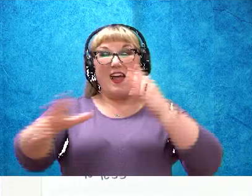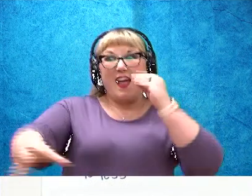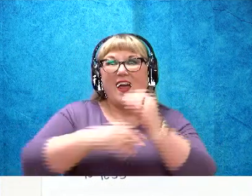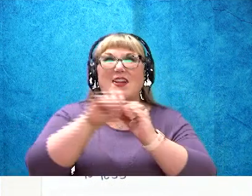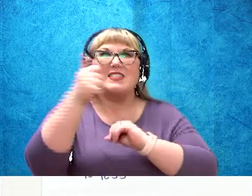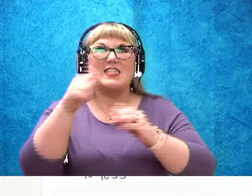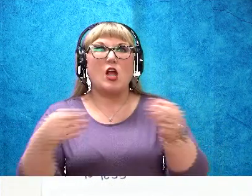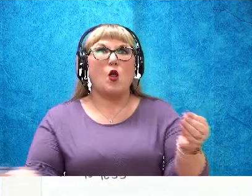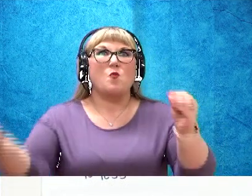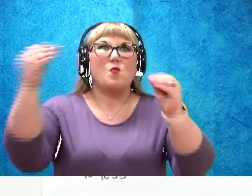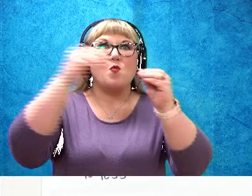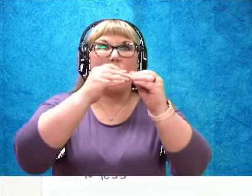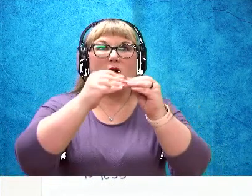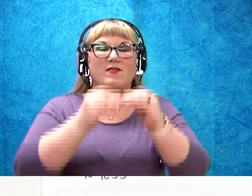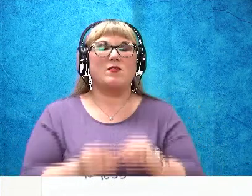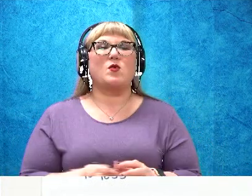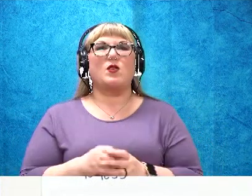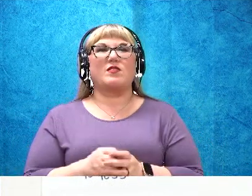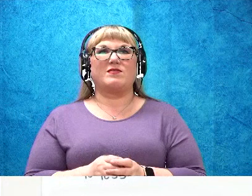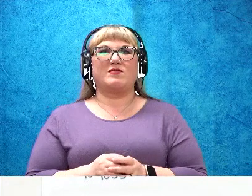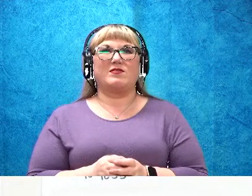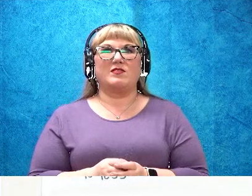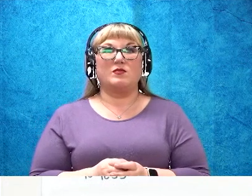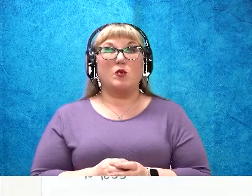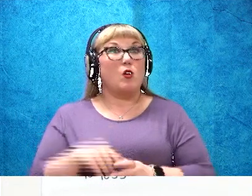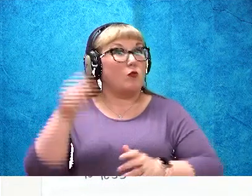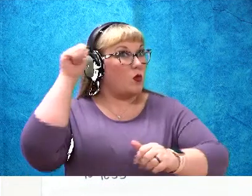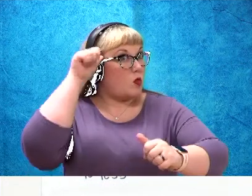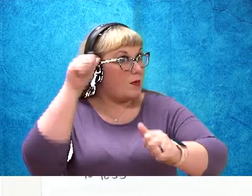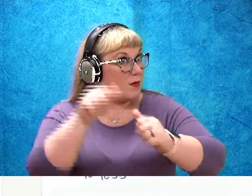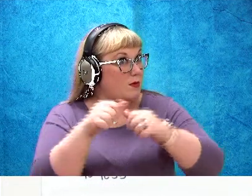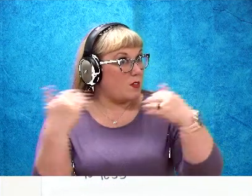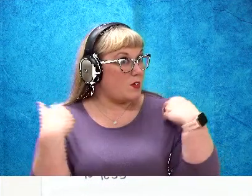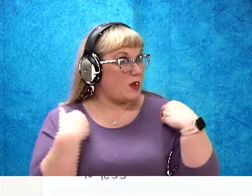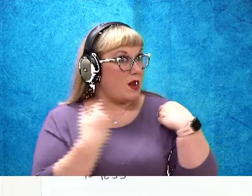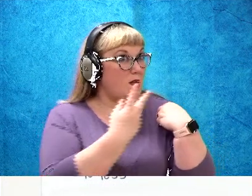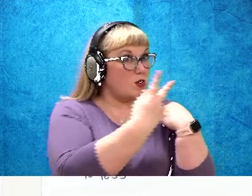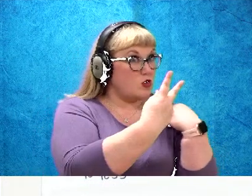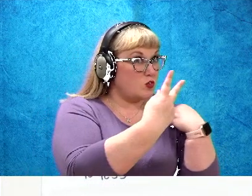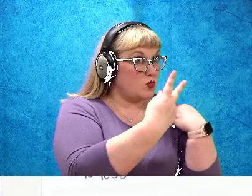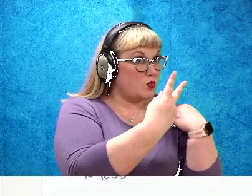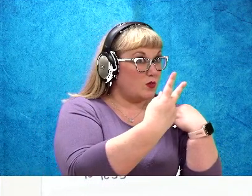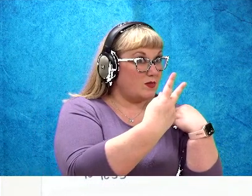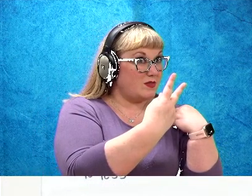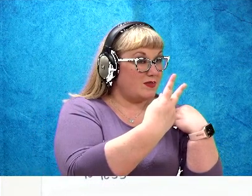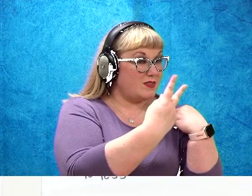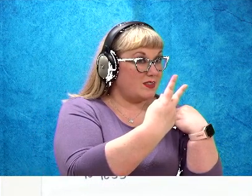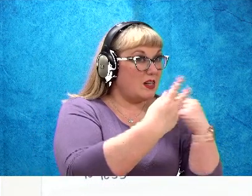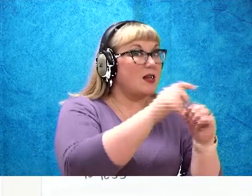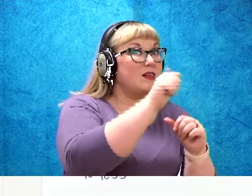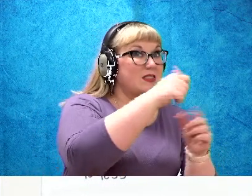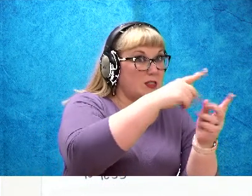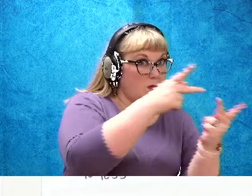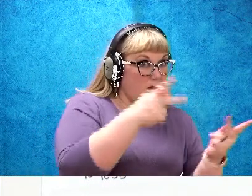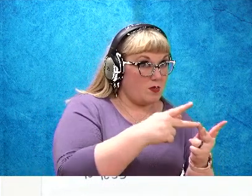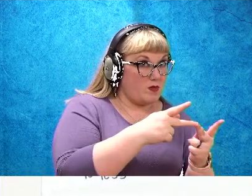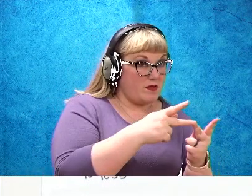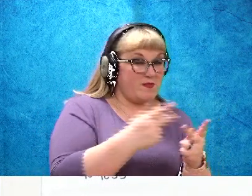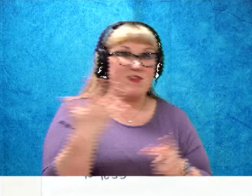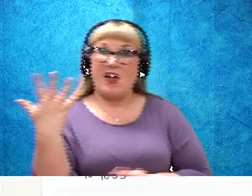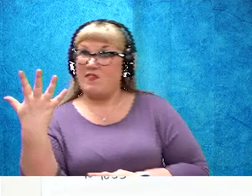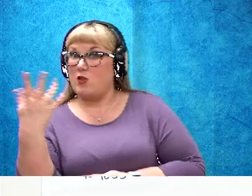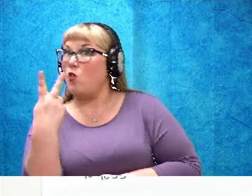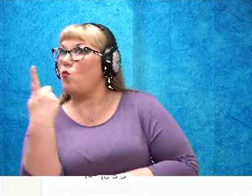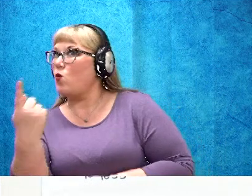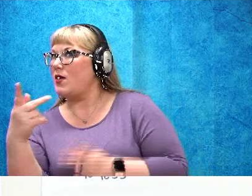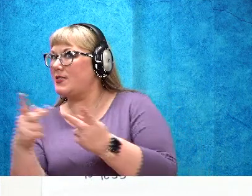more to 25. Remember, I had my 2 in my tens place and my